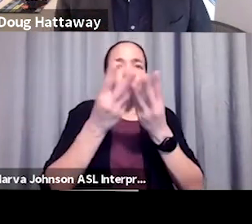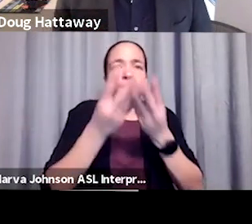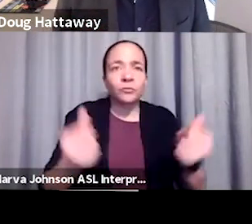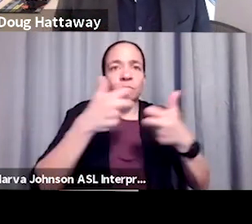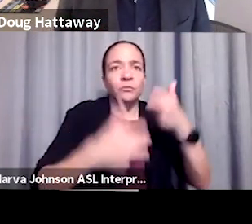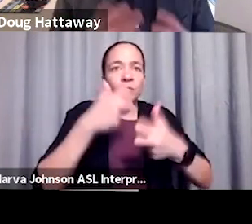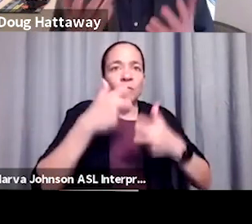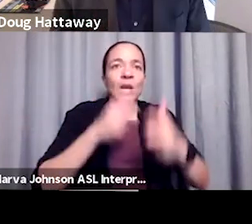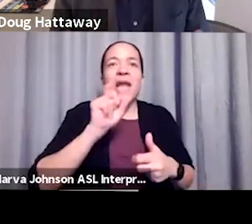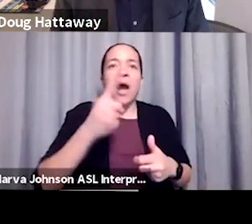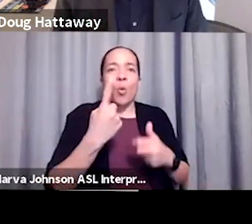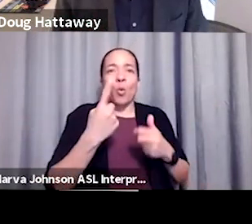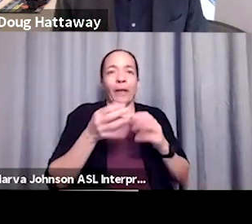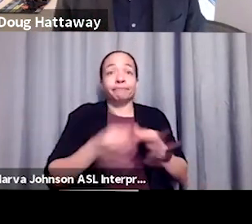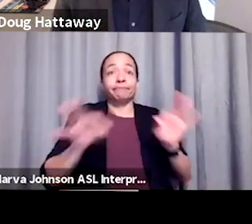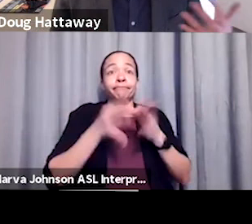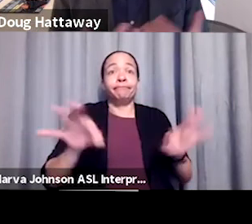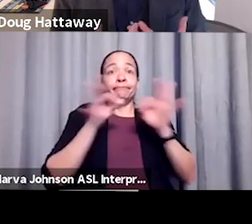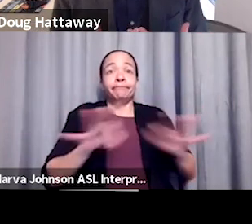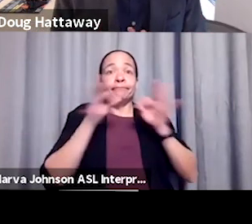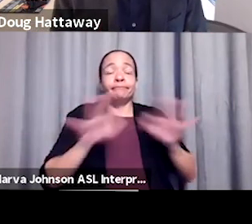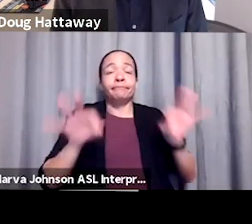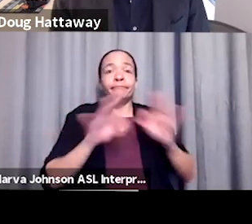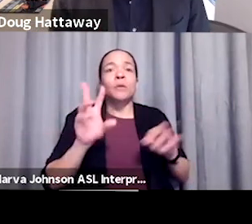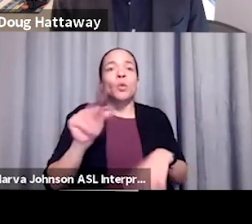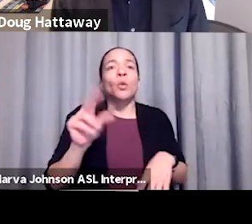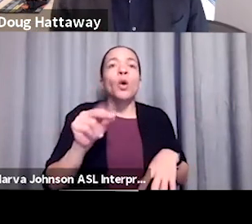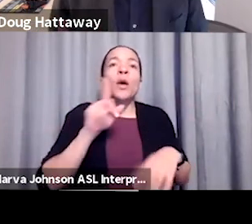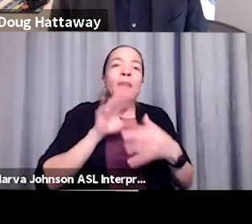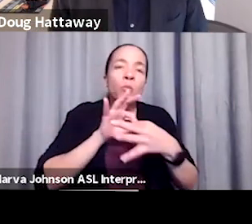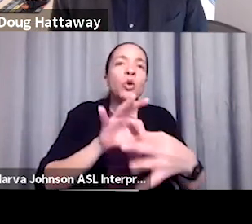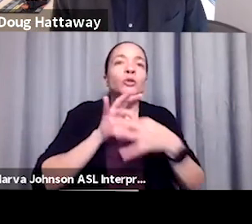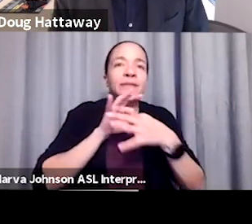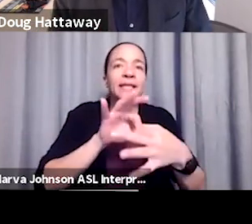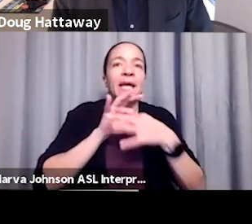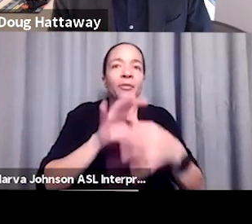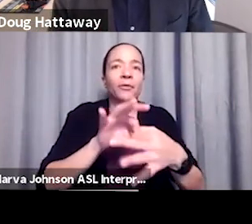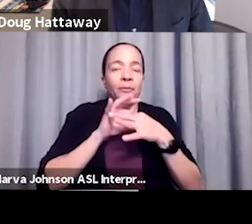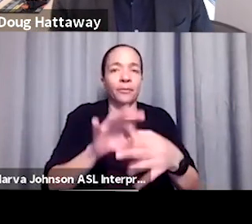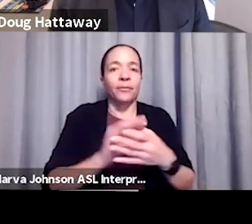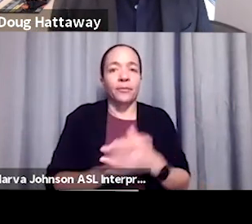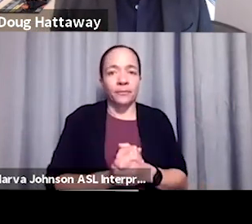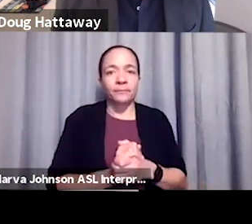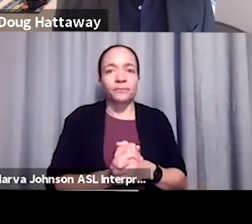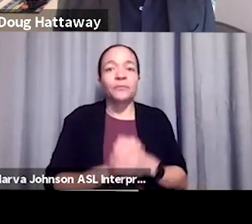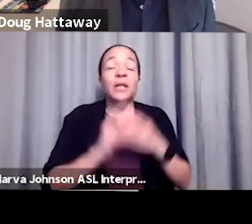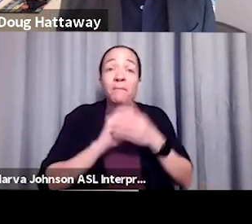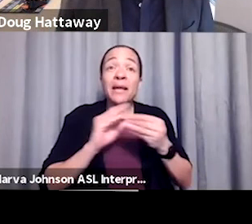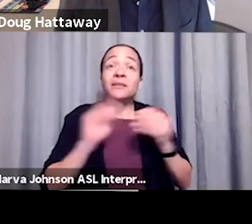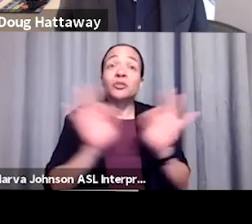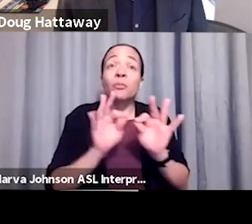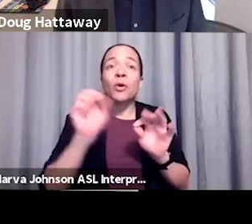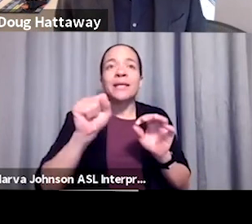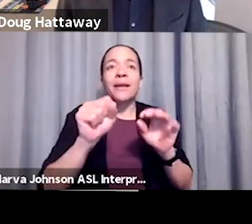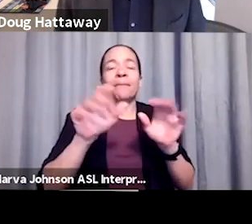messaging level which we've been talking about here. They really go together, obviously. And the messaging is obviously important. But